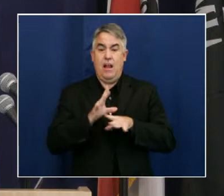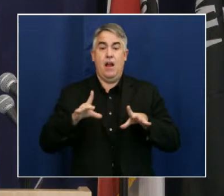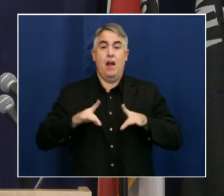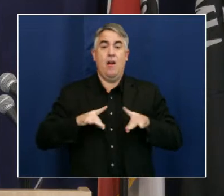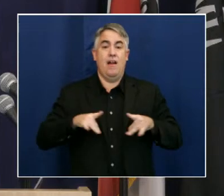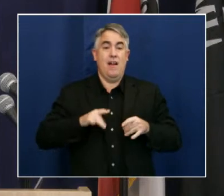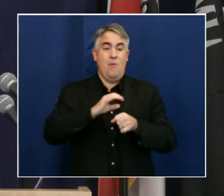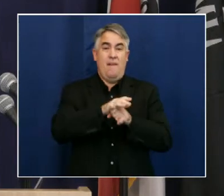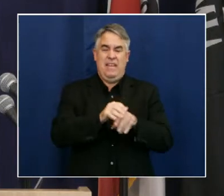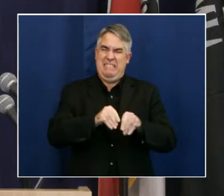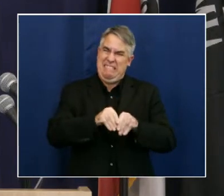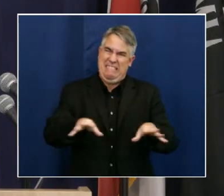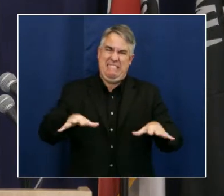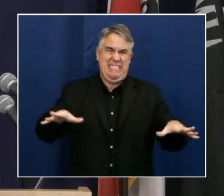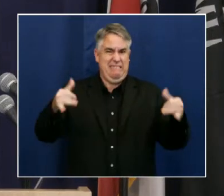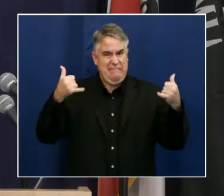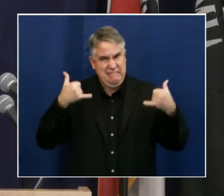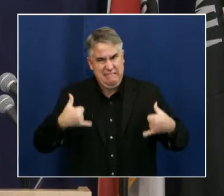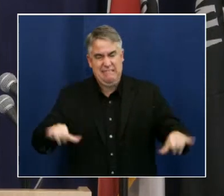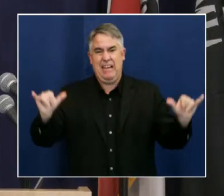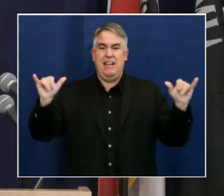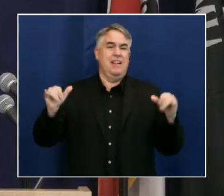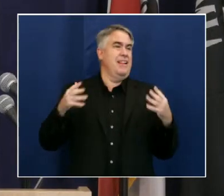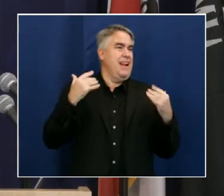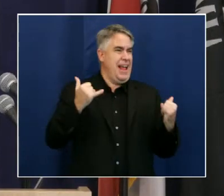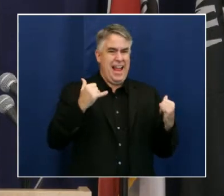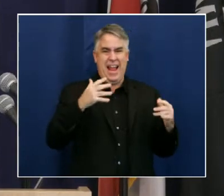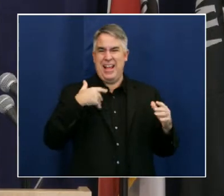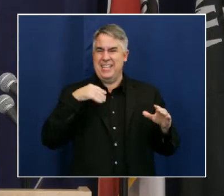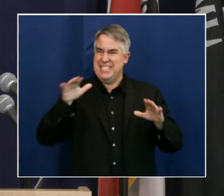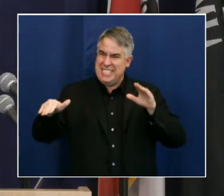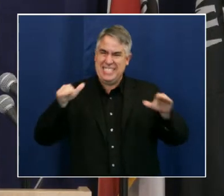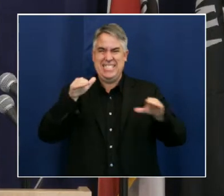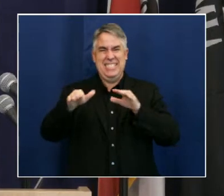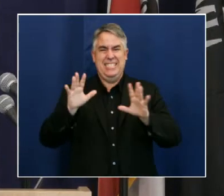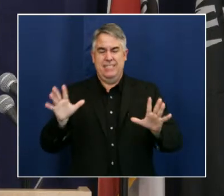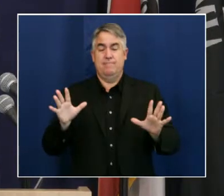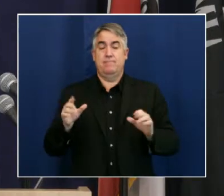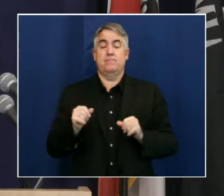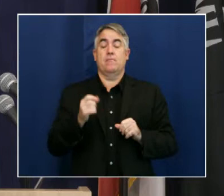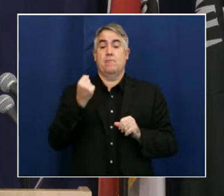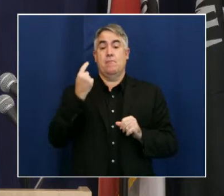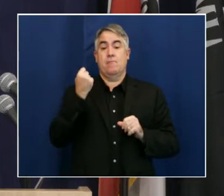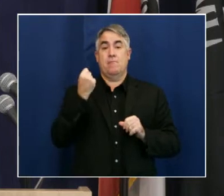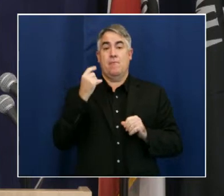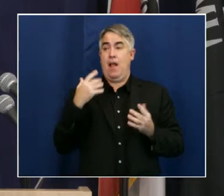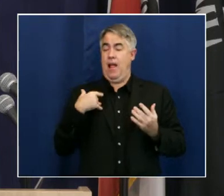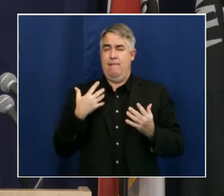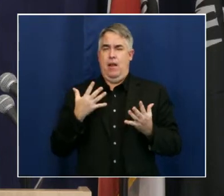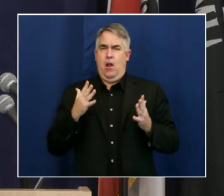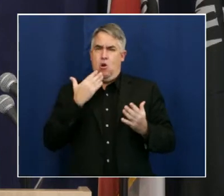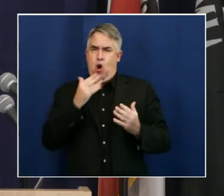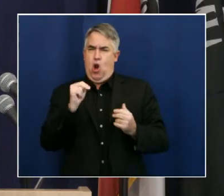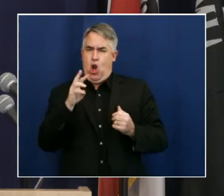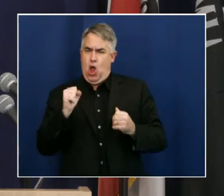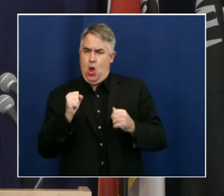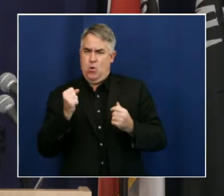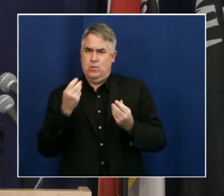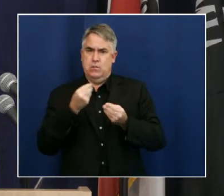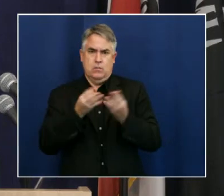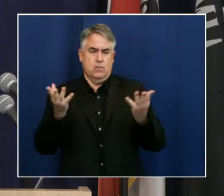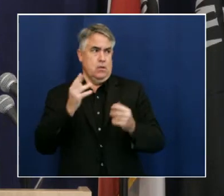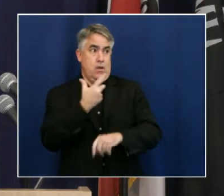there is reason for optimism because we are talking about the distribution of vaccines. But as we talk about the distribution